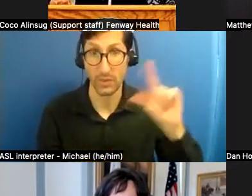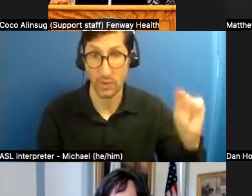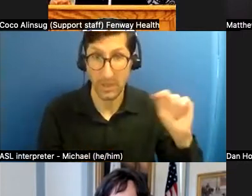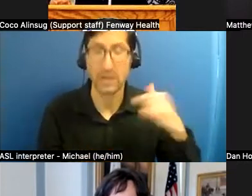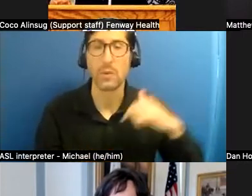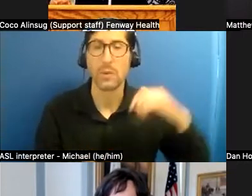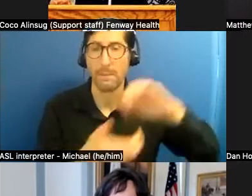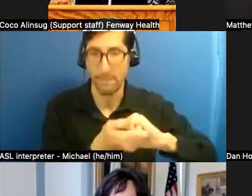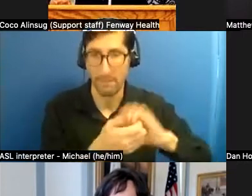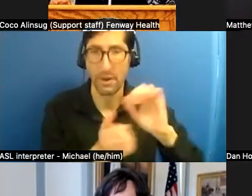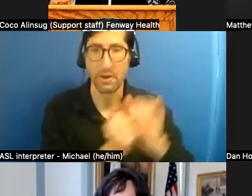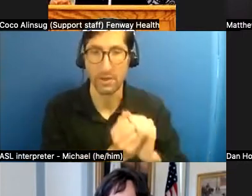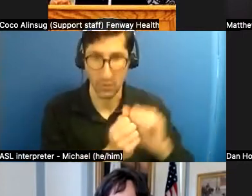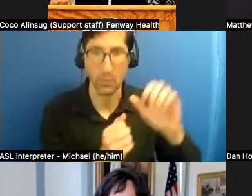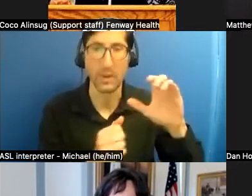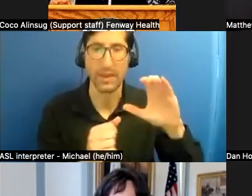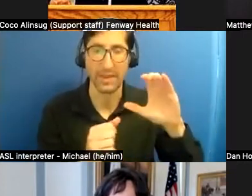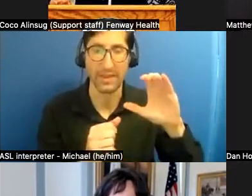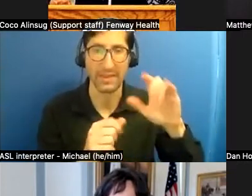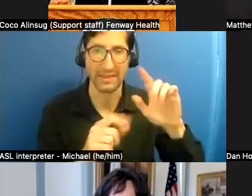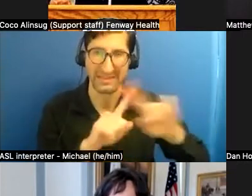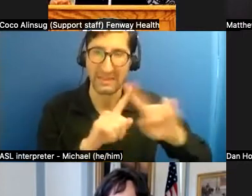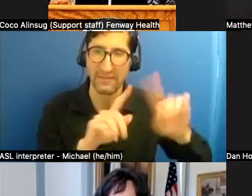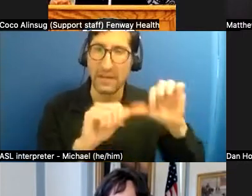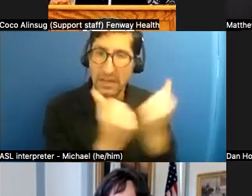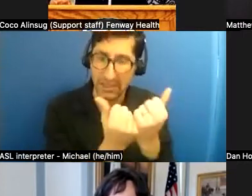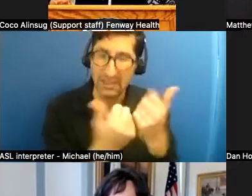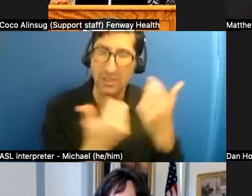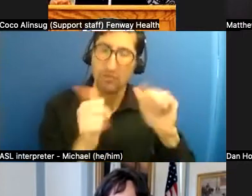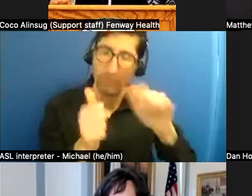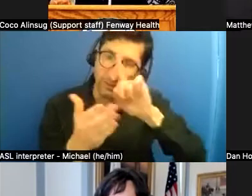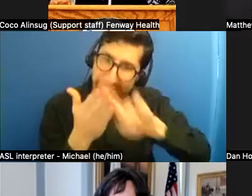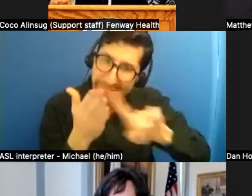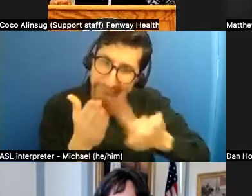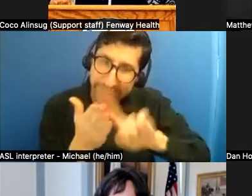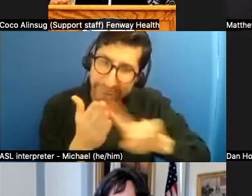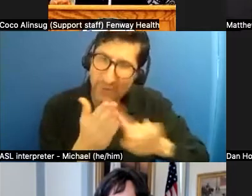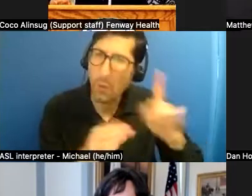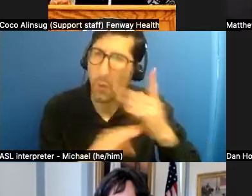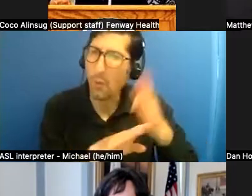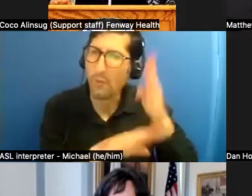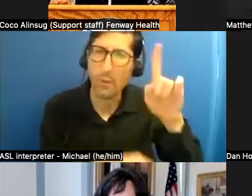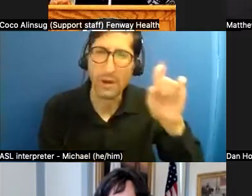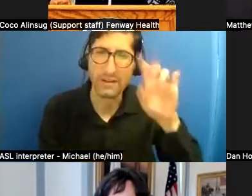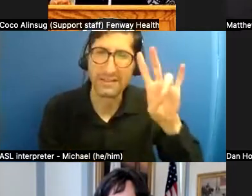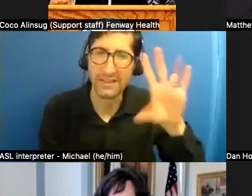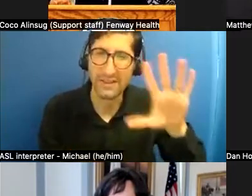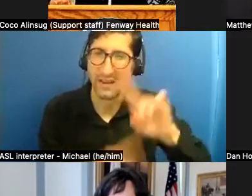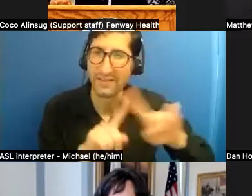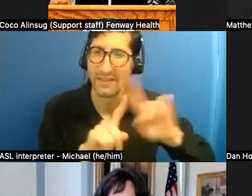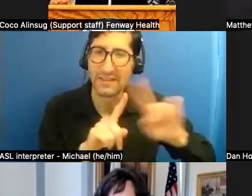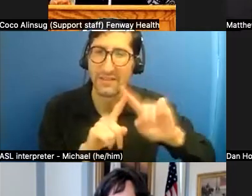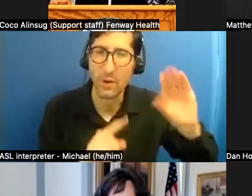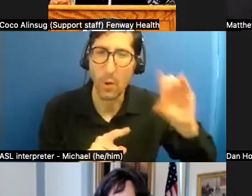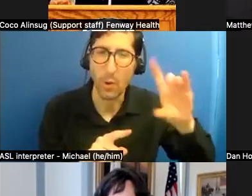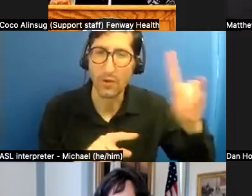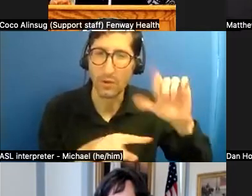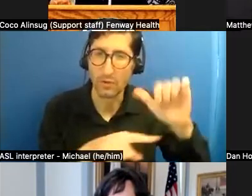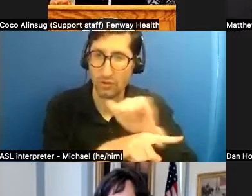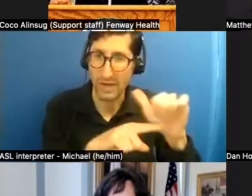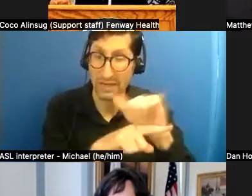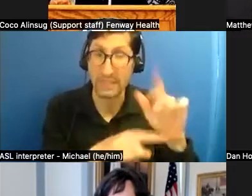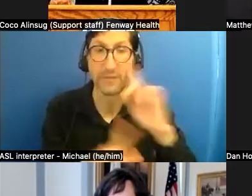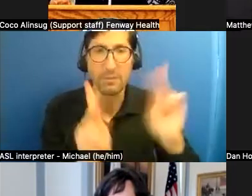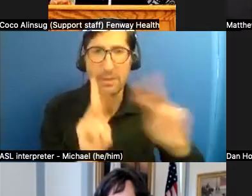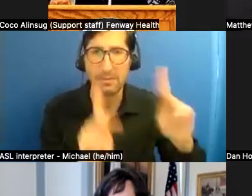Fenway Health Access Drug User Health Program to conduct more than 175 overdose prevention trainings through outreach efforts for individuals